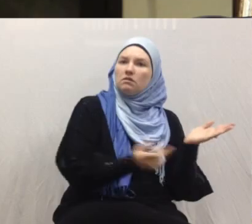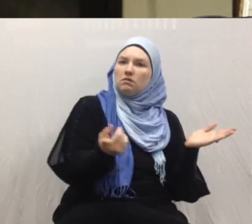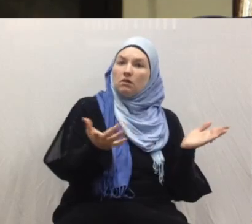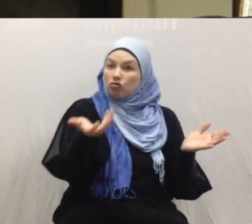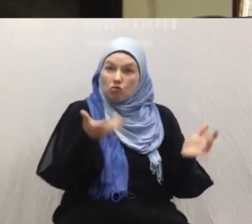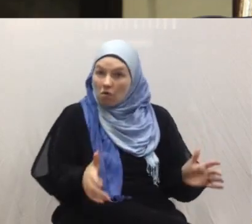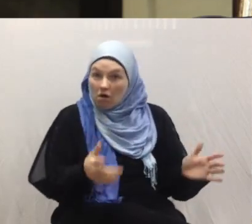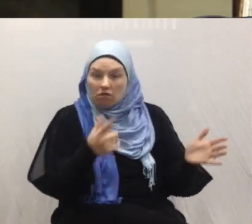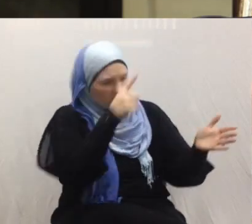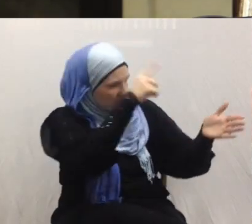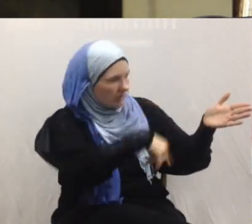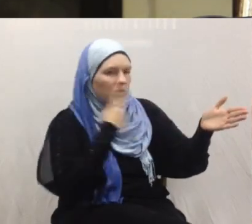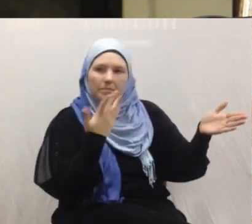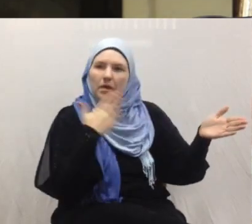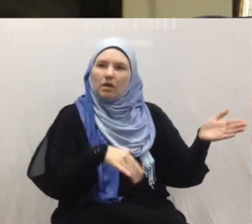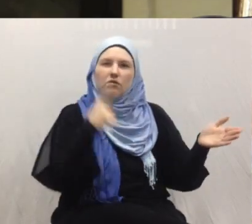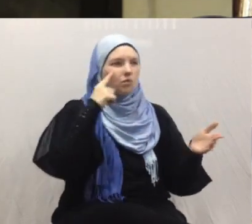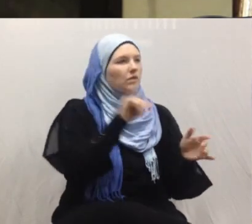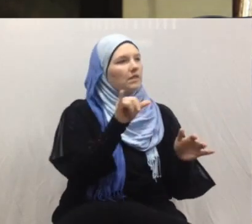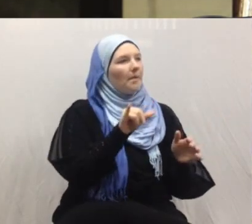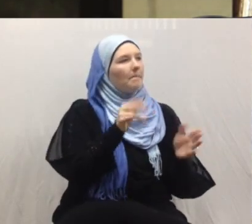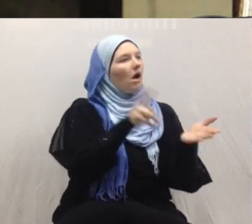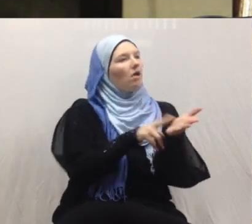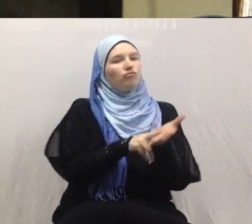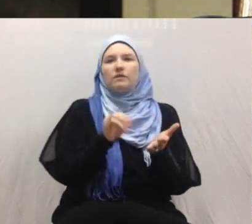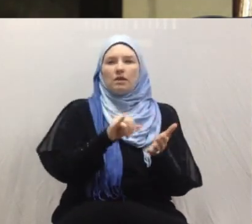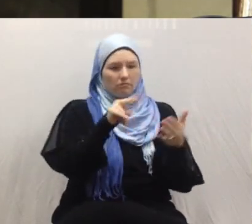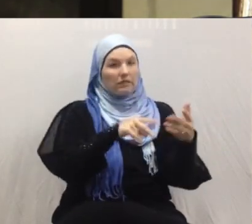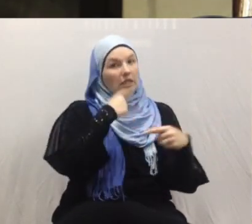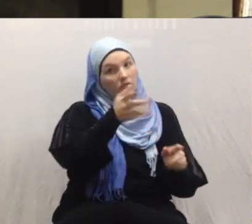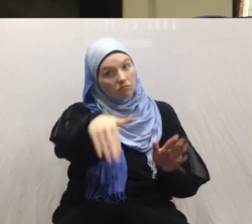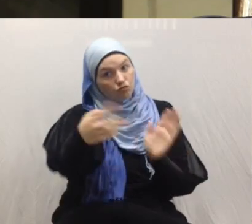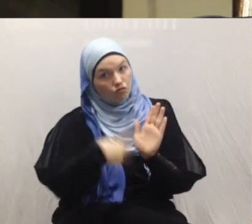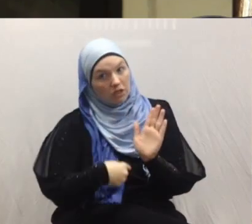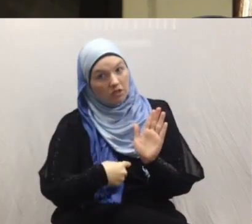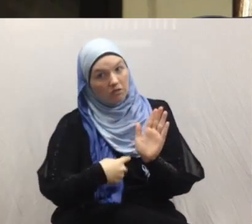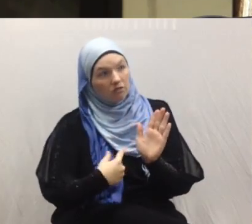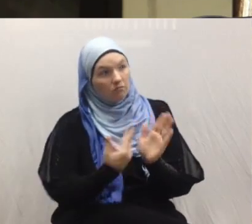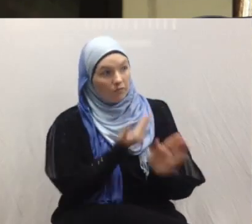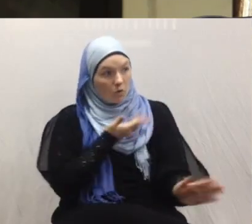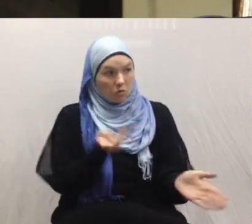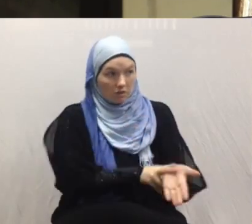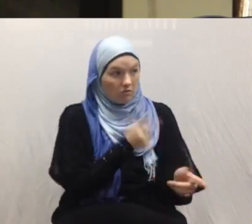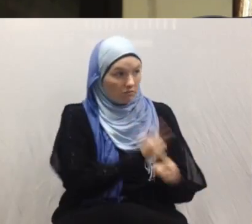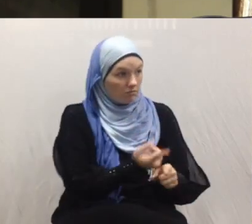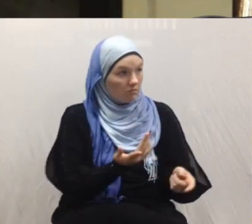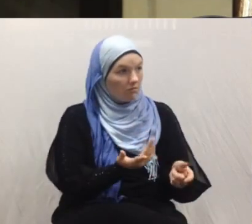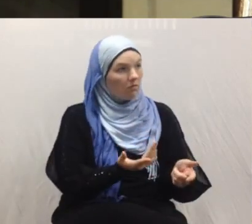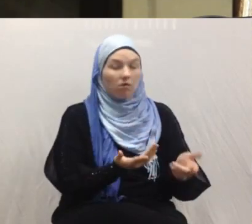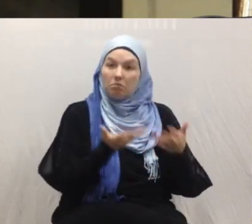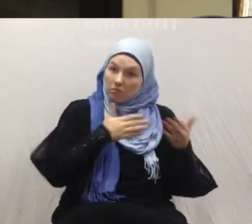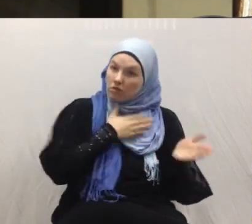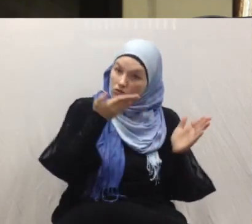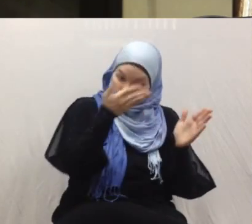before they sign this agreement. You know, when you get to sign an agreement, they tell you, read it, right? This is an invitation for people to read